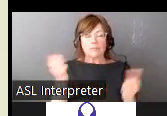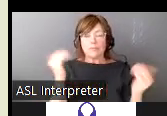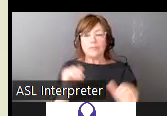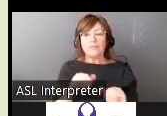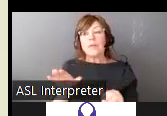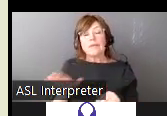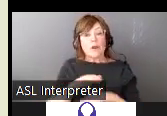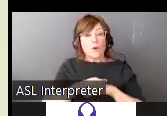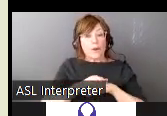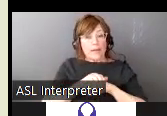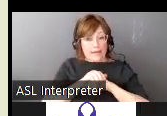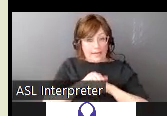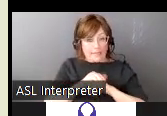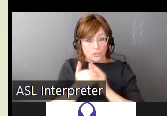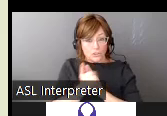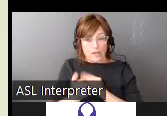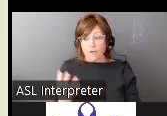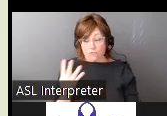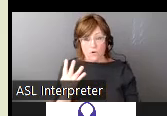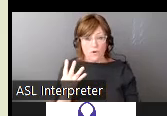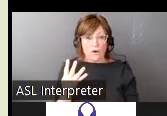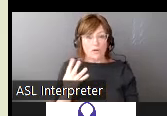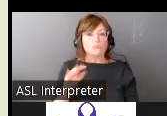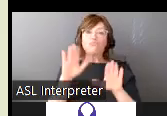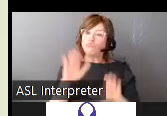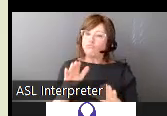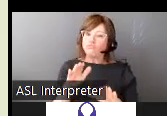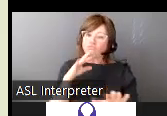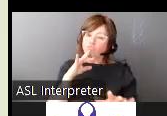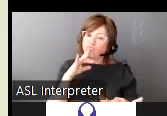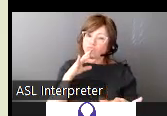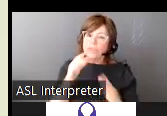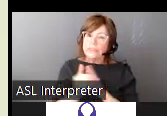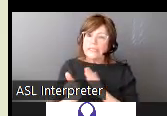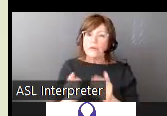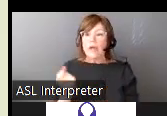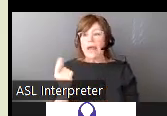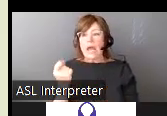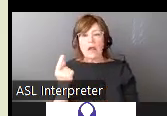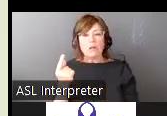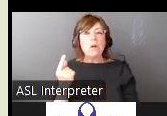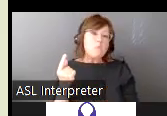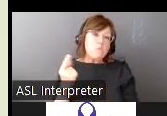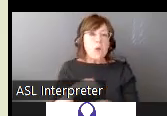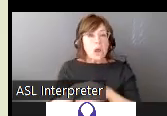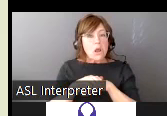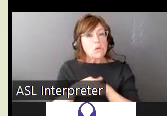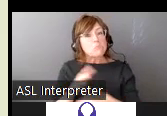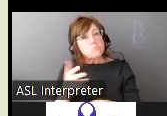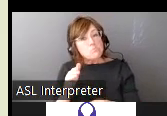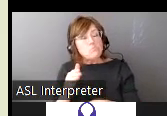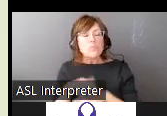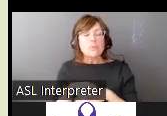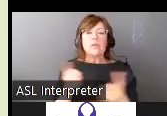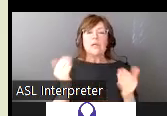in English, 4 older men reported excellent proficiency, 11 reported a very good proficiency, and 6 reported